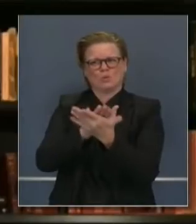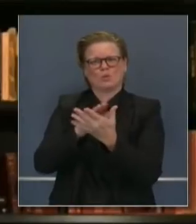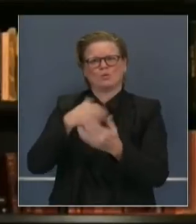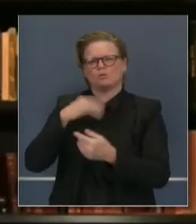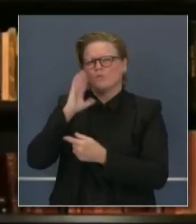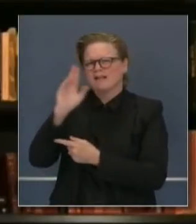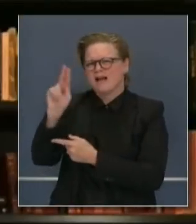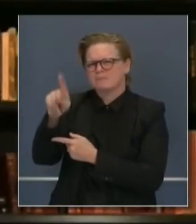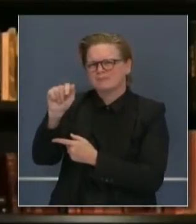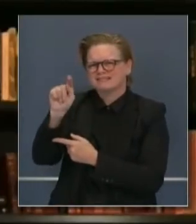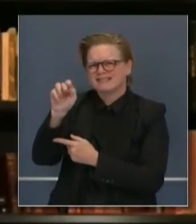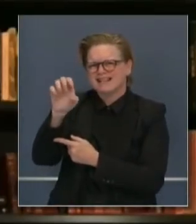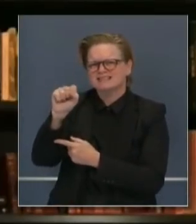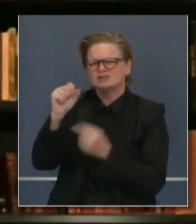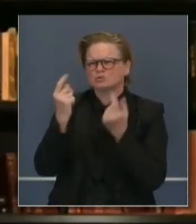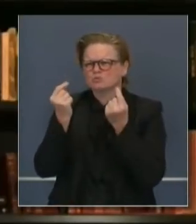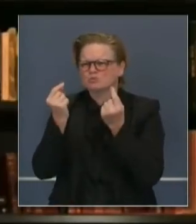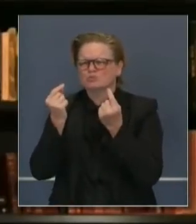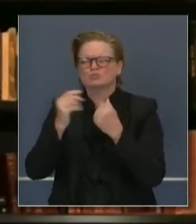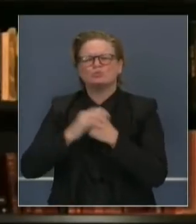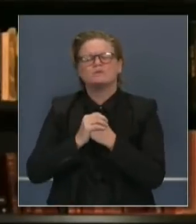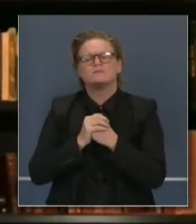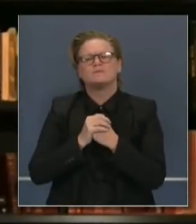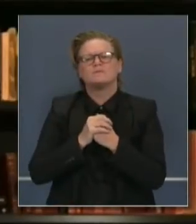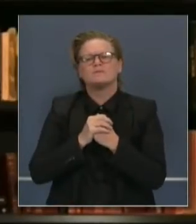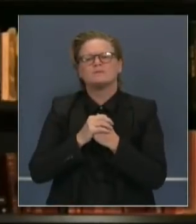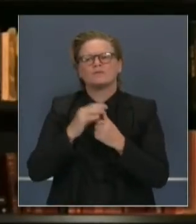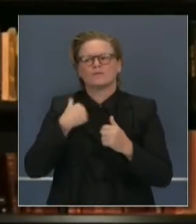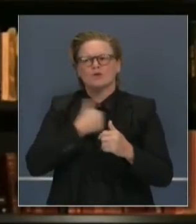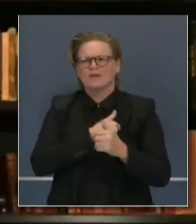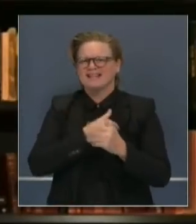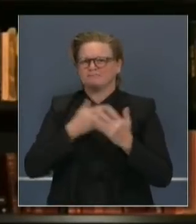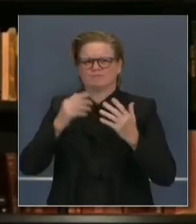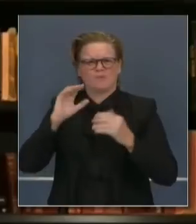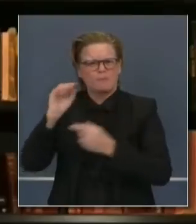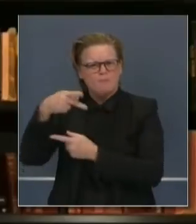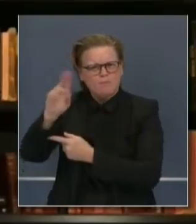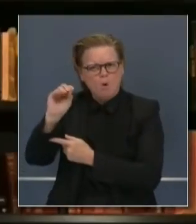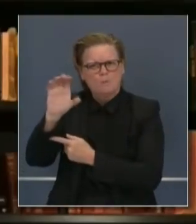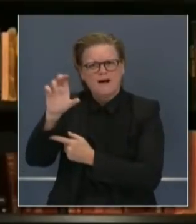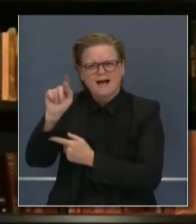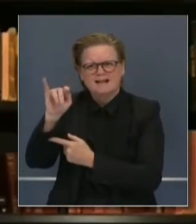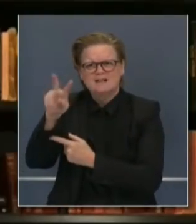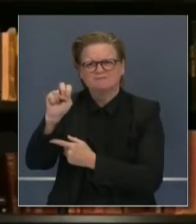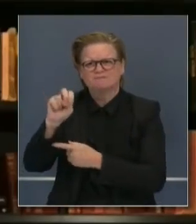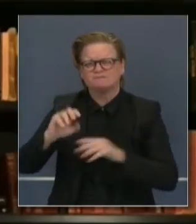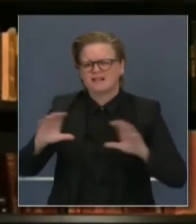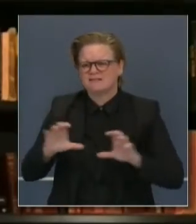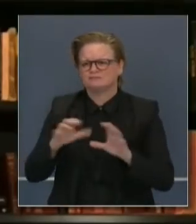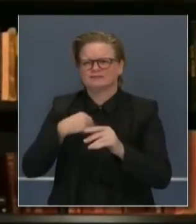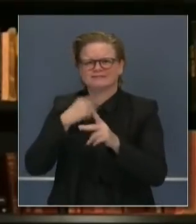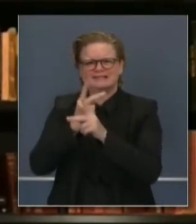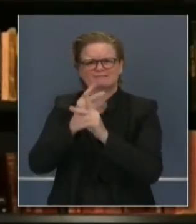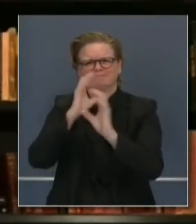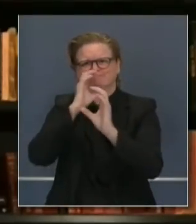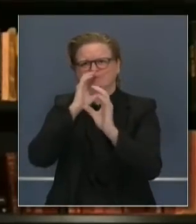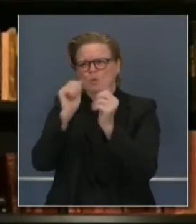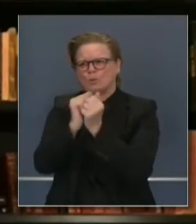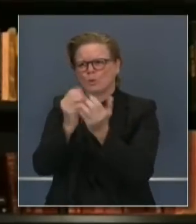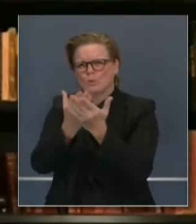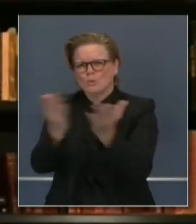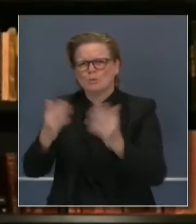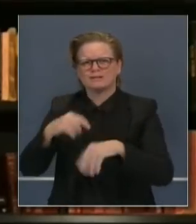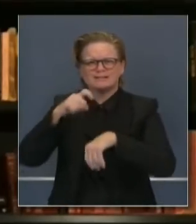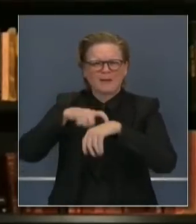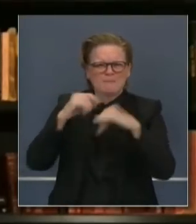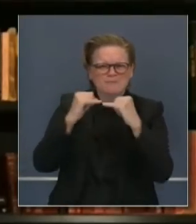advancing. We will be active in providing information in real time, updating based upon not just